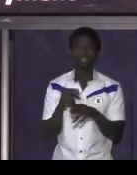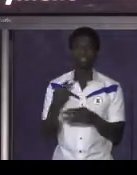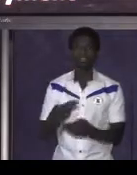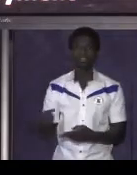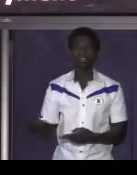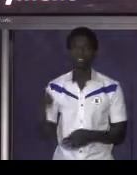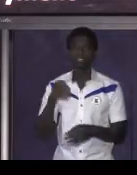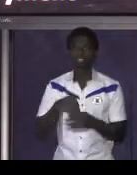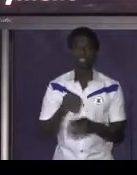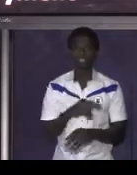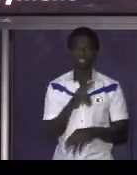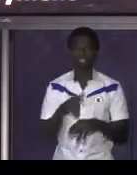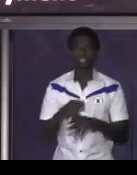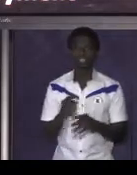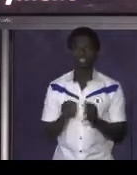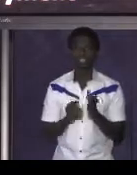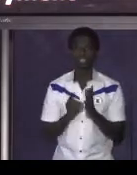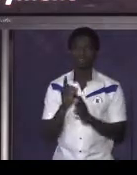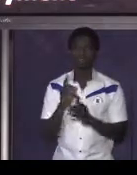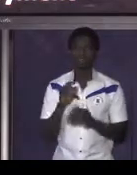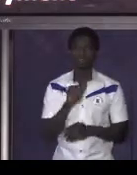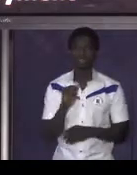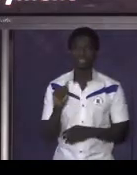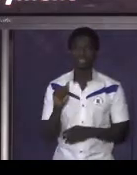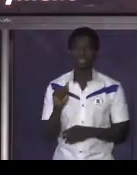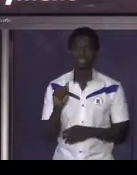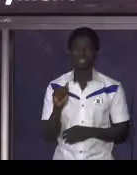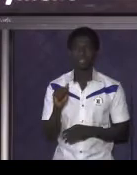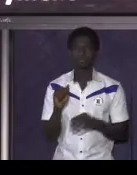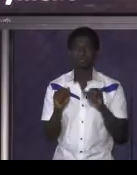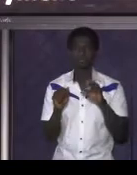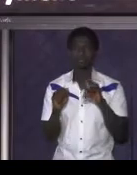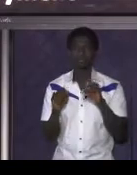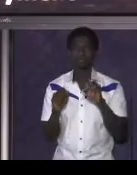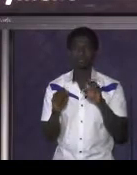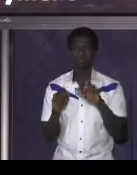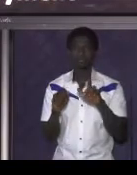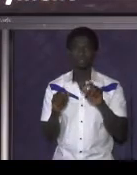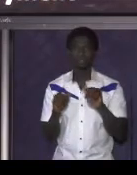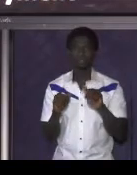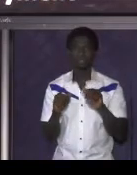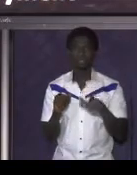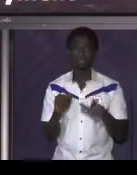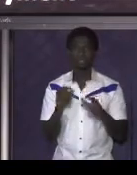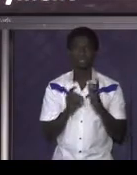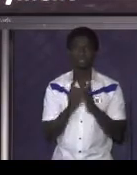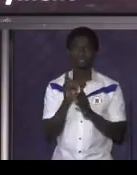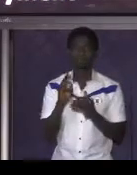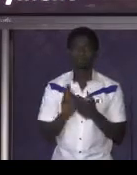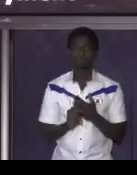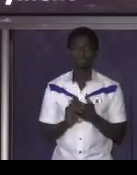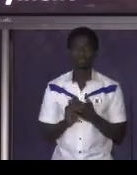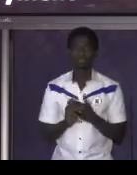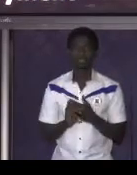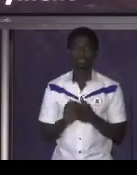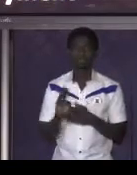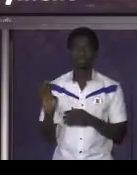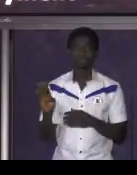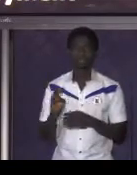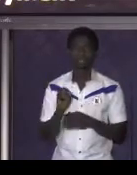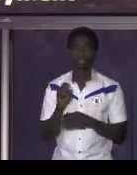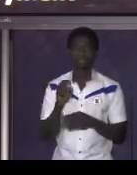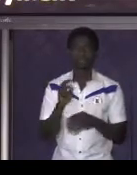in national development. A, infrastructural development. B,